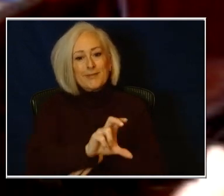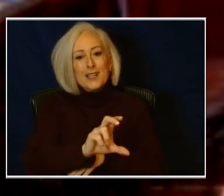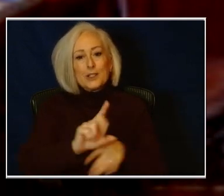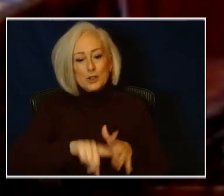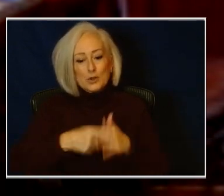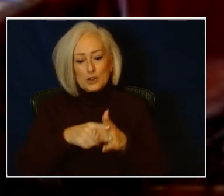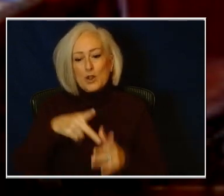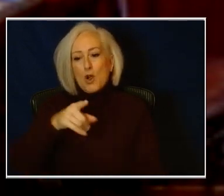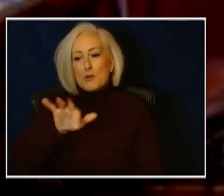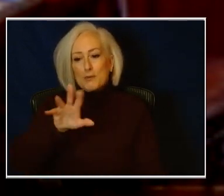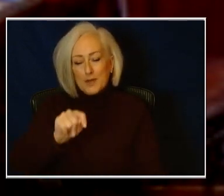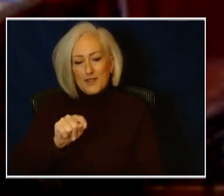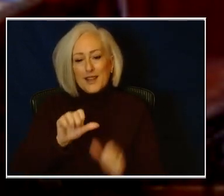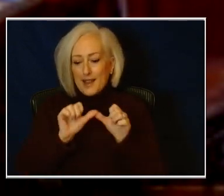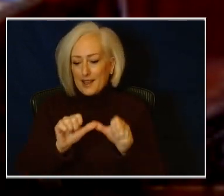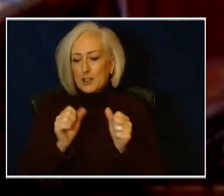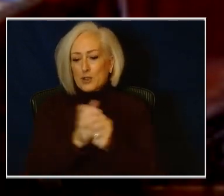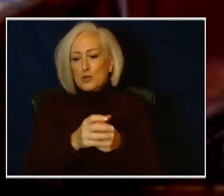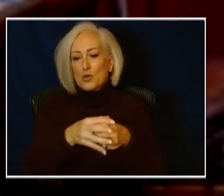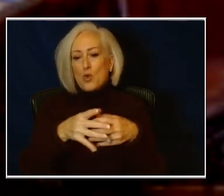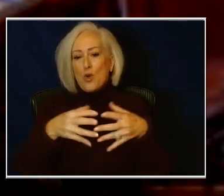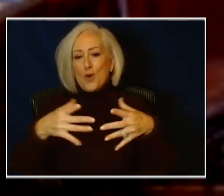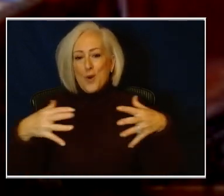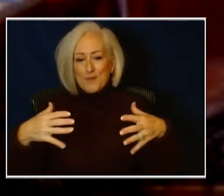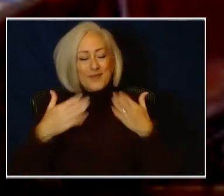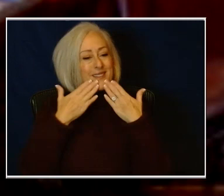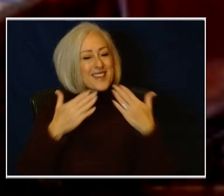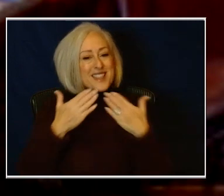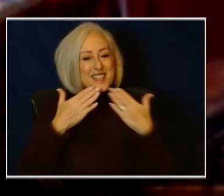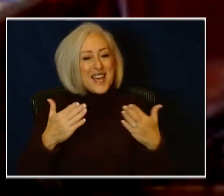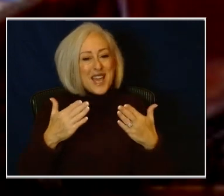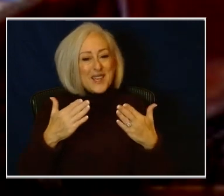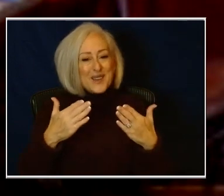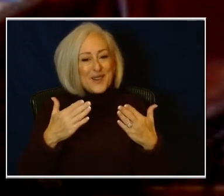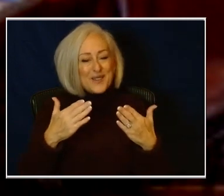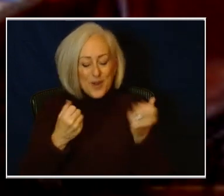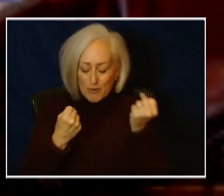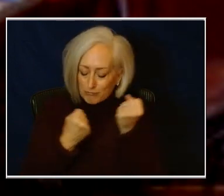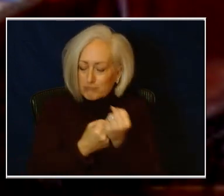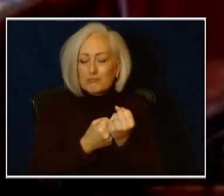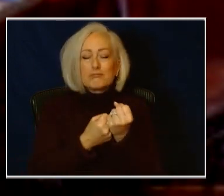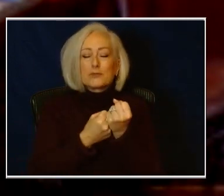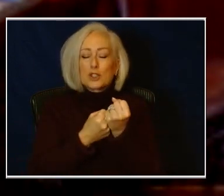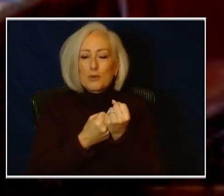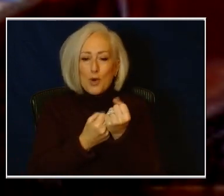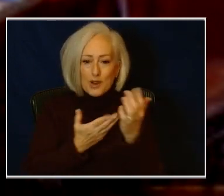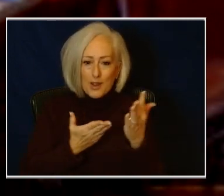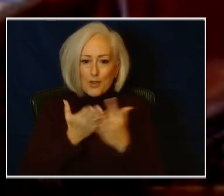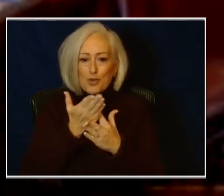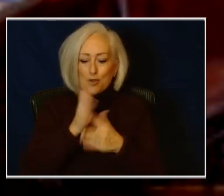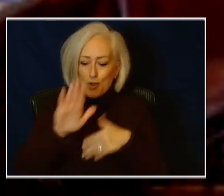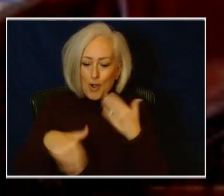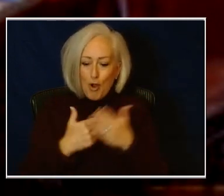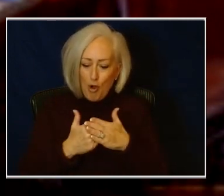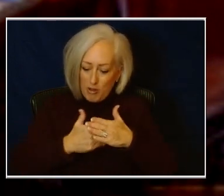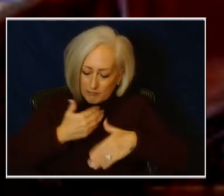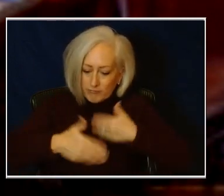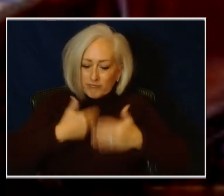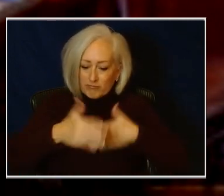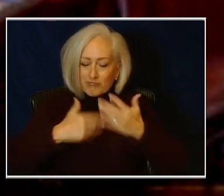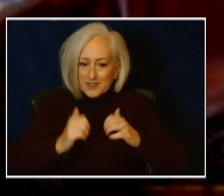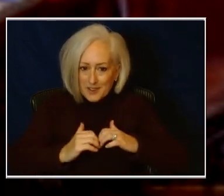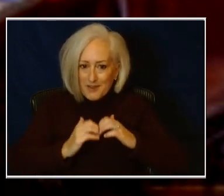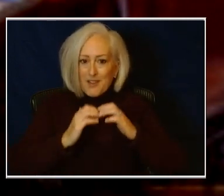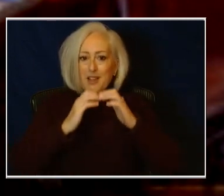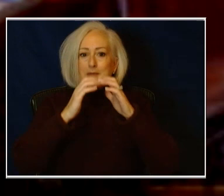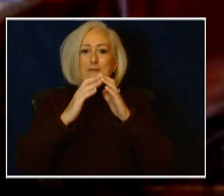and growing. So I want to thank them for being so supportive of this whole effort and always being there